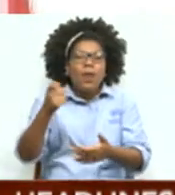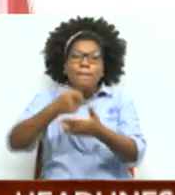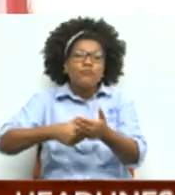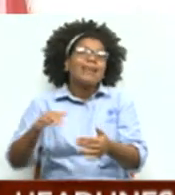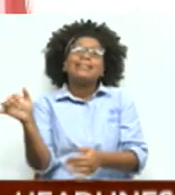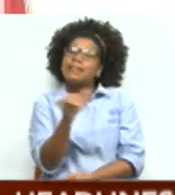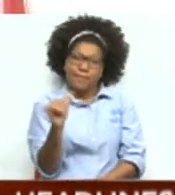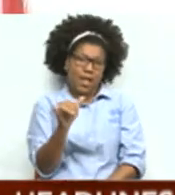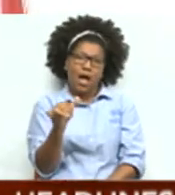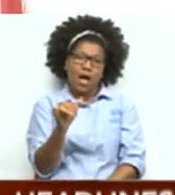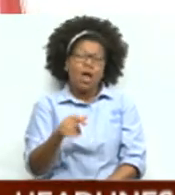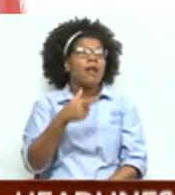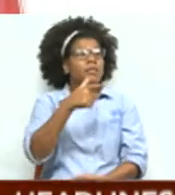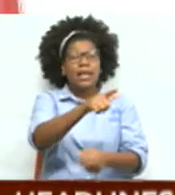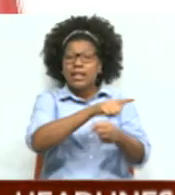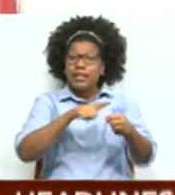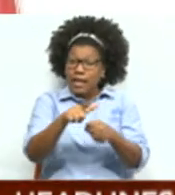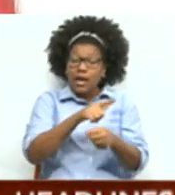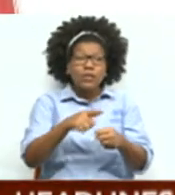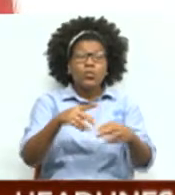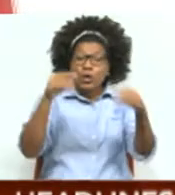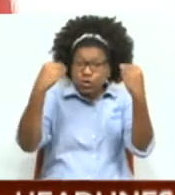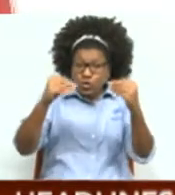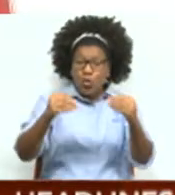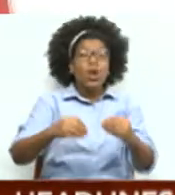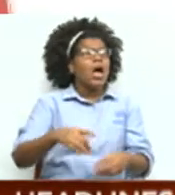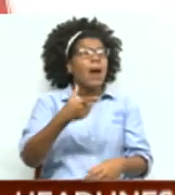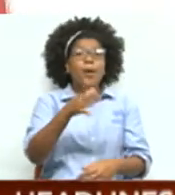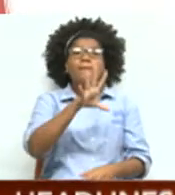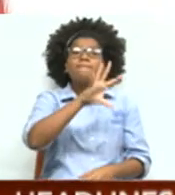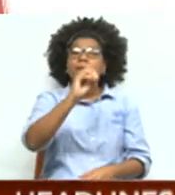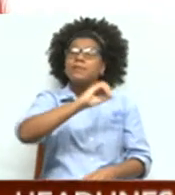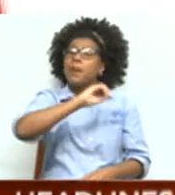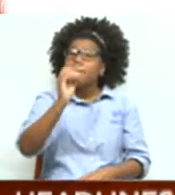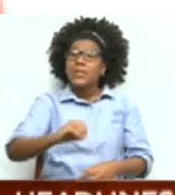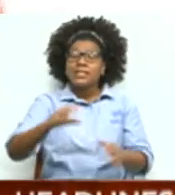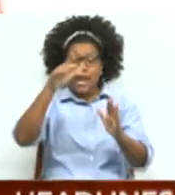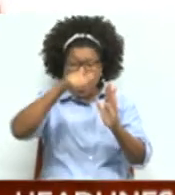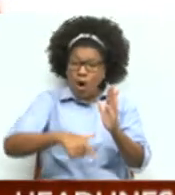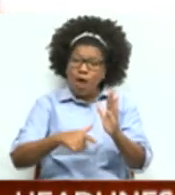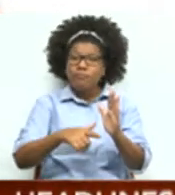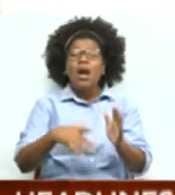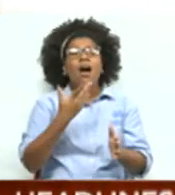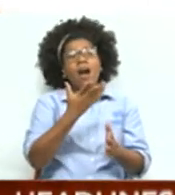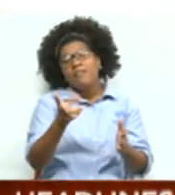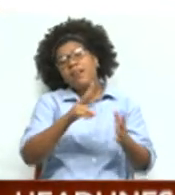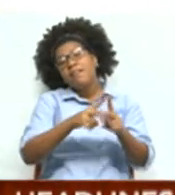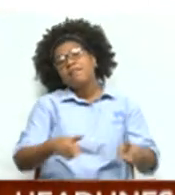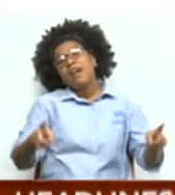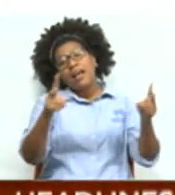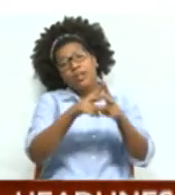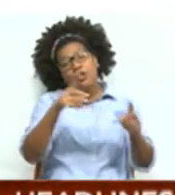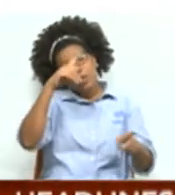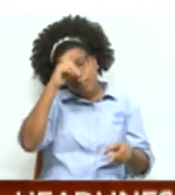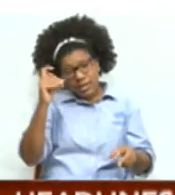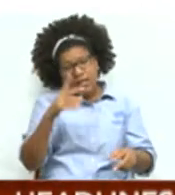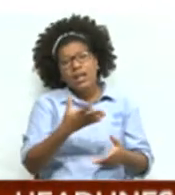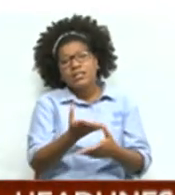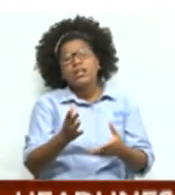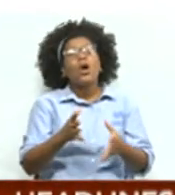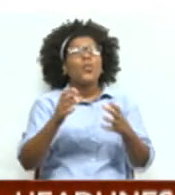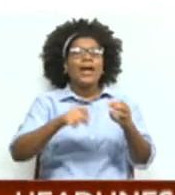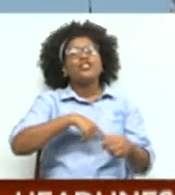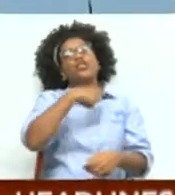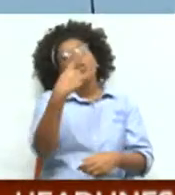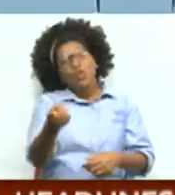about half price, the 40-50% of the market value, because it was undeveloped land that we had to go through the whole development process. He